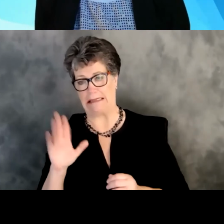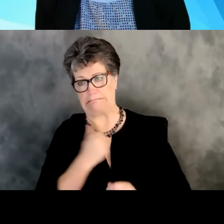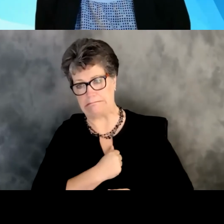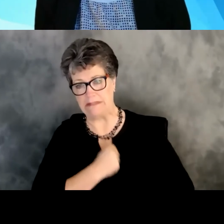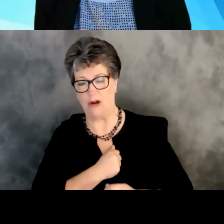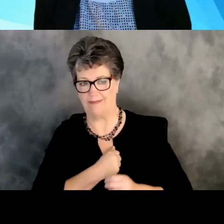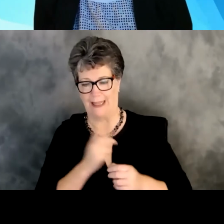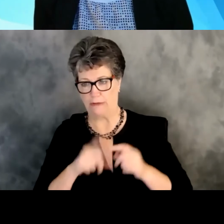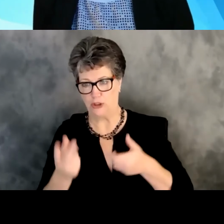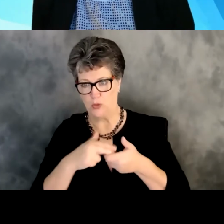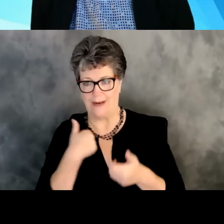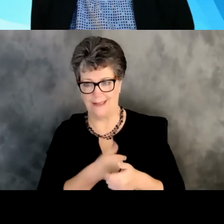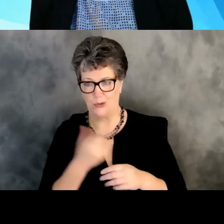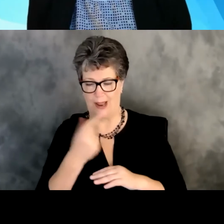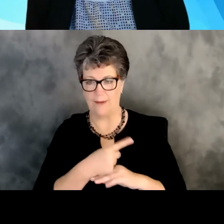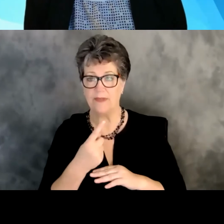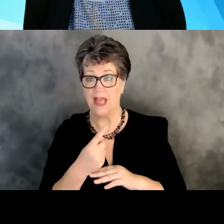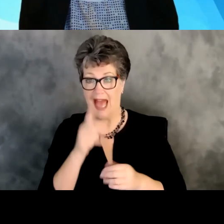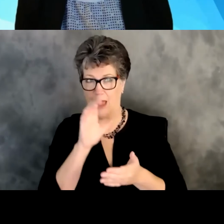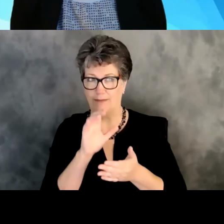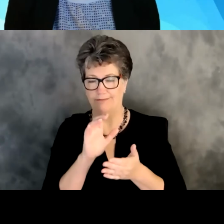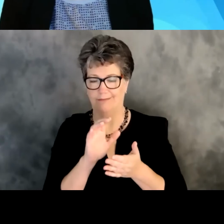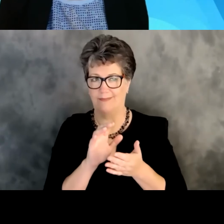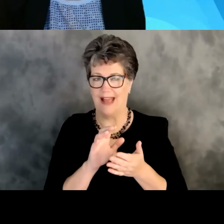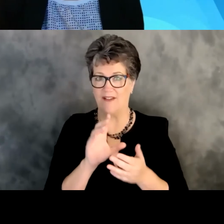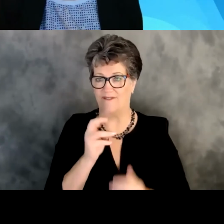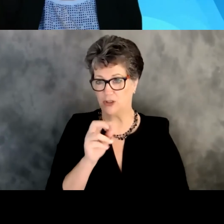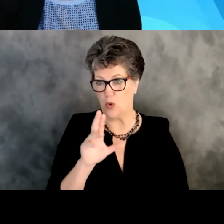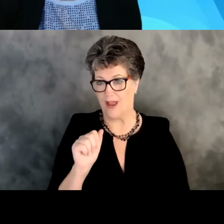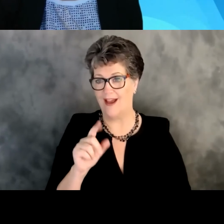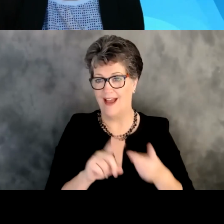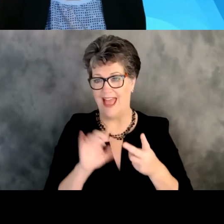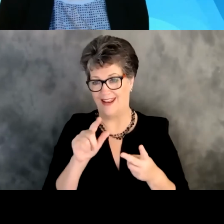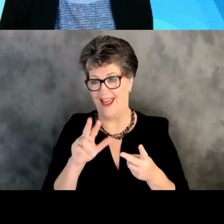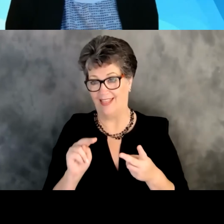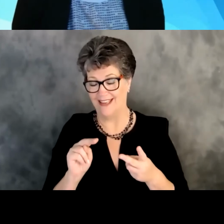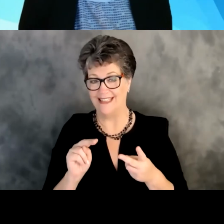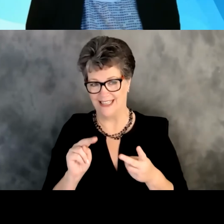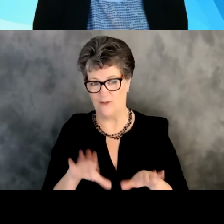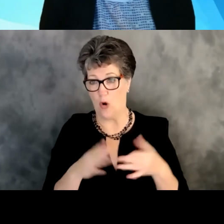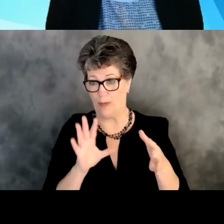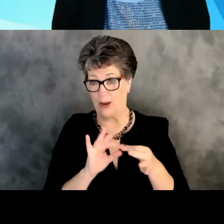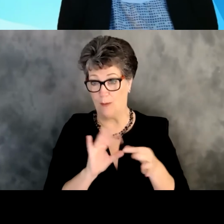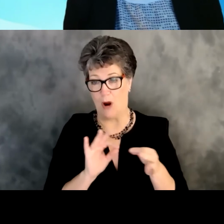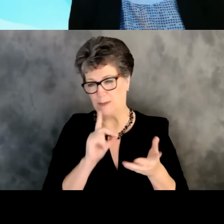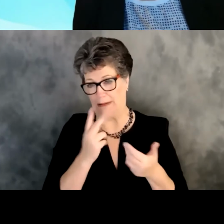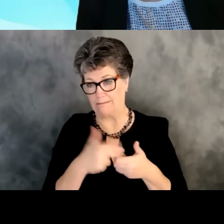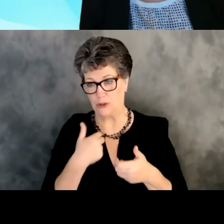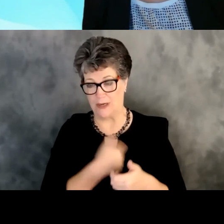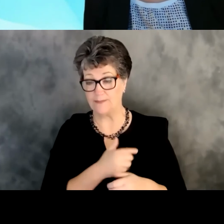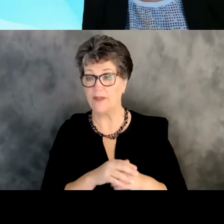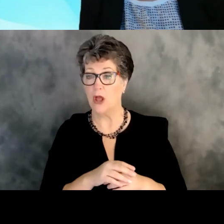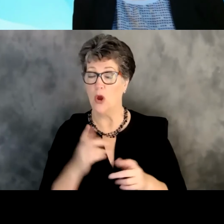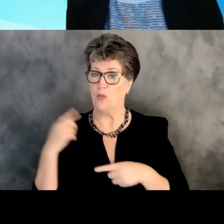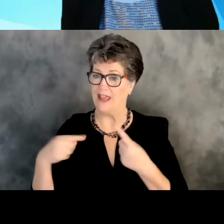would have joined, I believe they would have joined Victoria and Ellen in opening remarks, but we have been